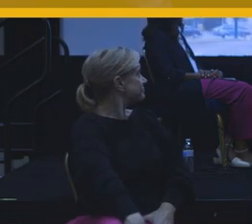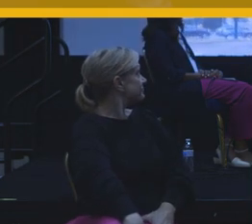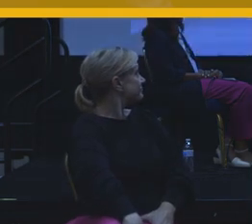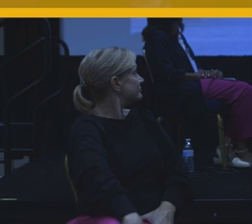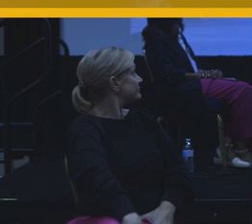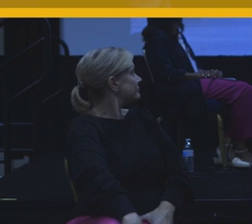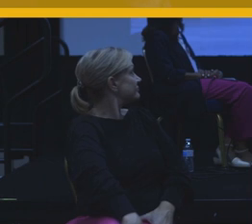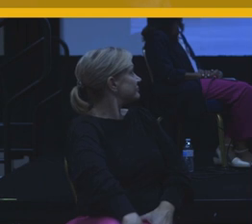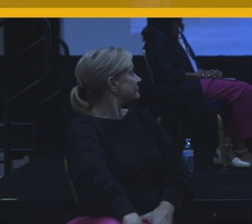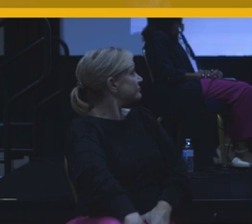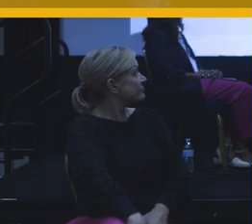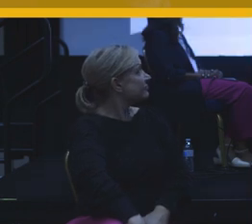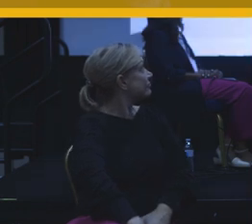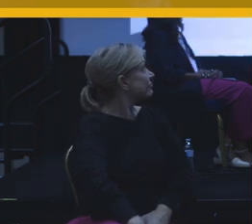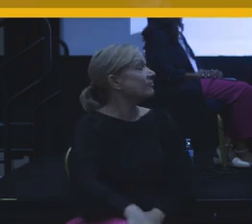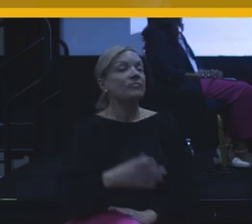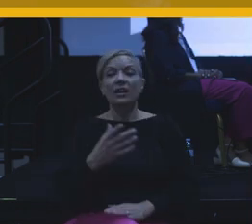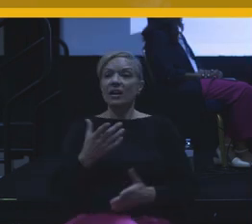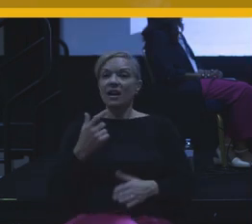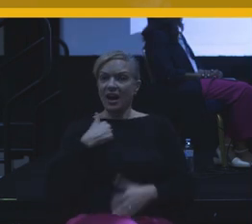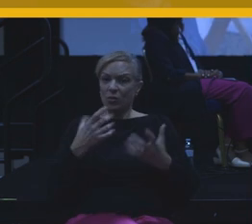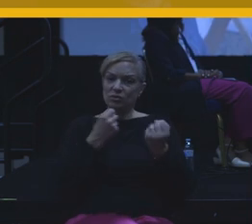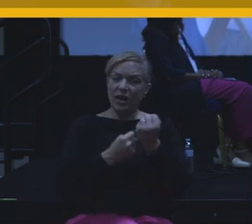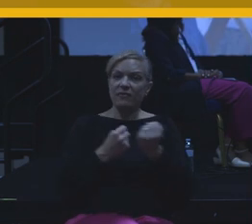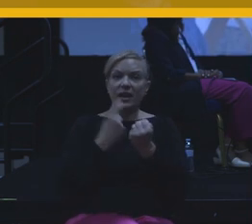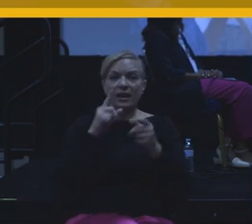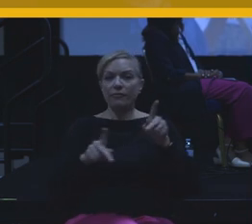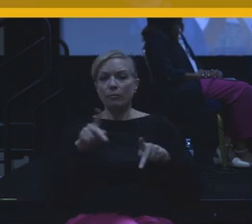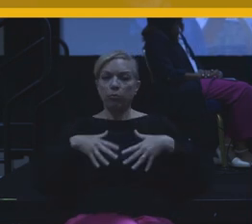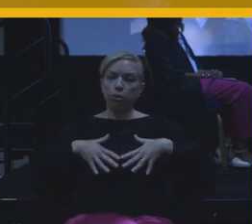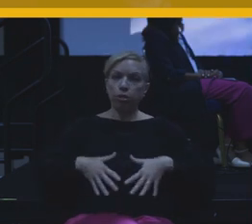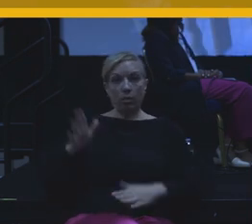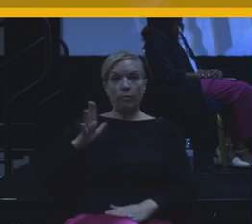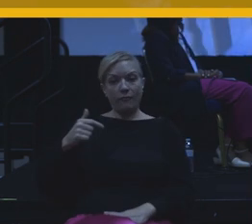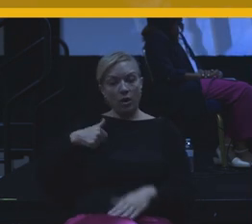I wanna be an advocate for the downtrodden, because once I was downtrodden.